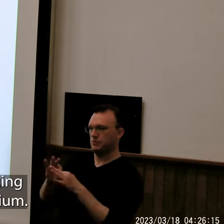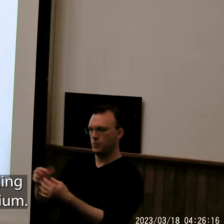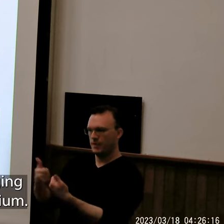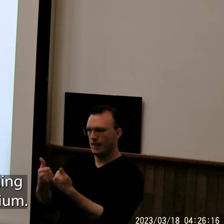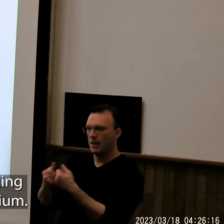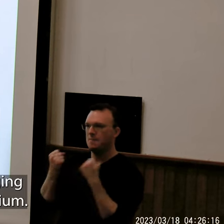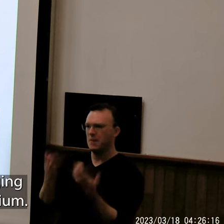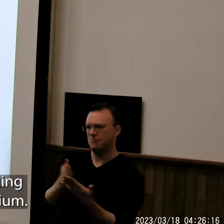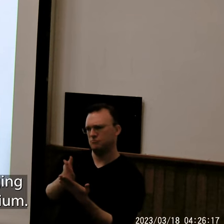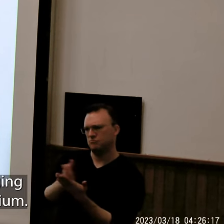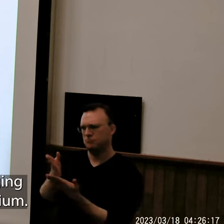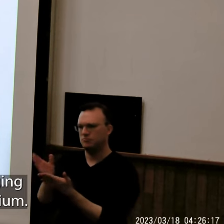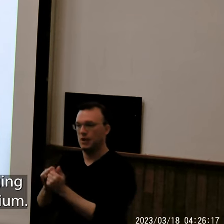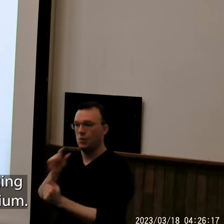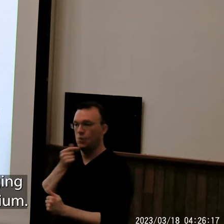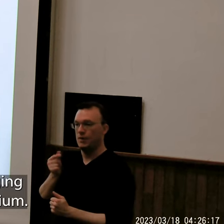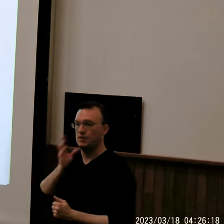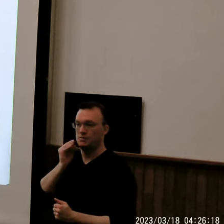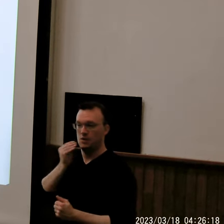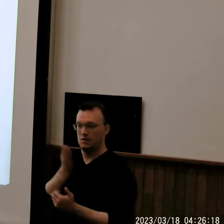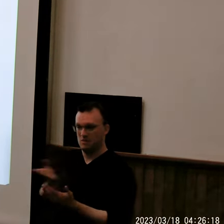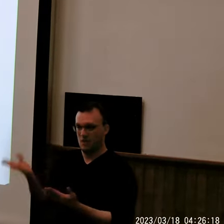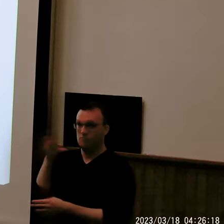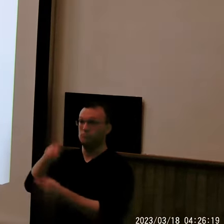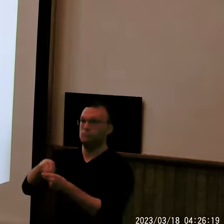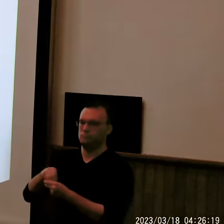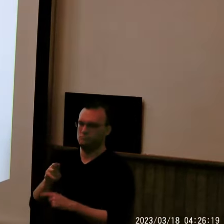ways that people are bringing their queer experience to the medium.